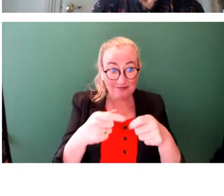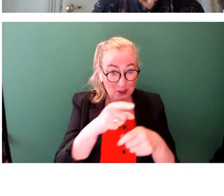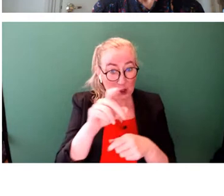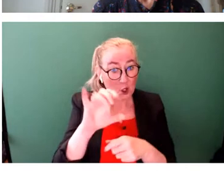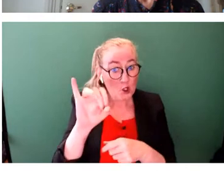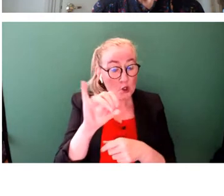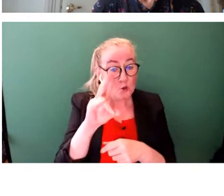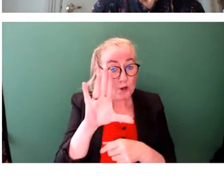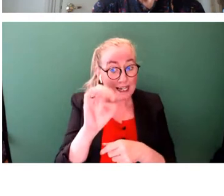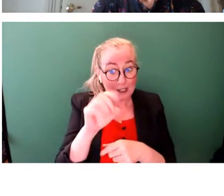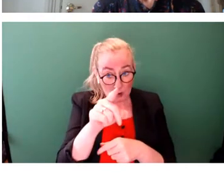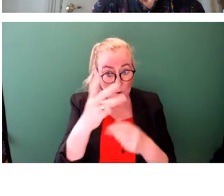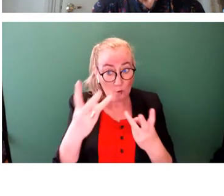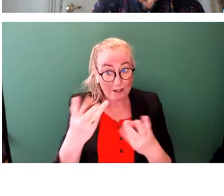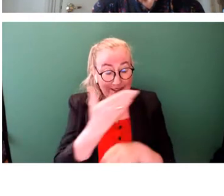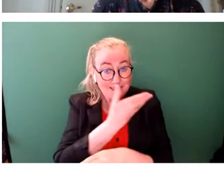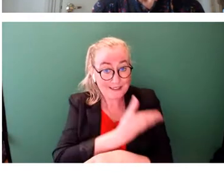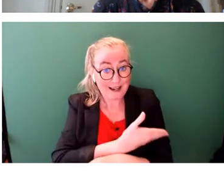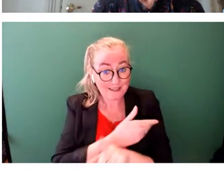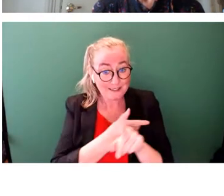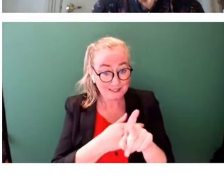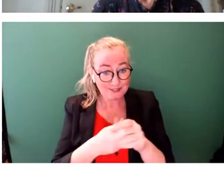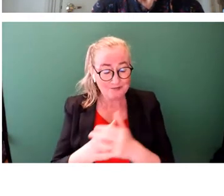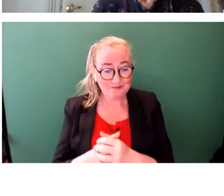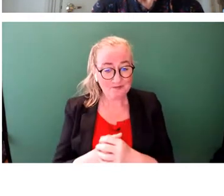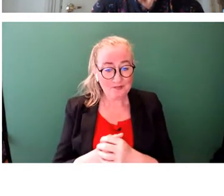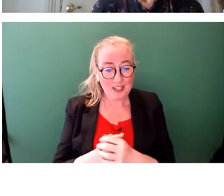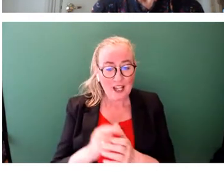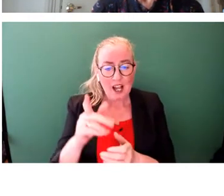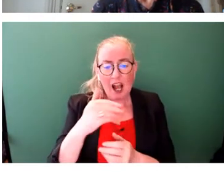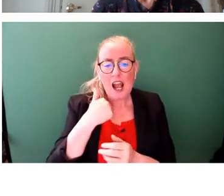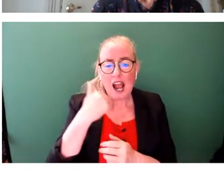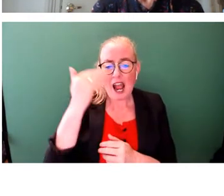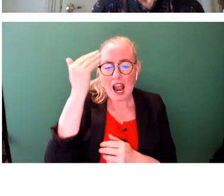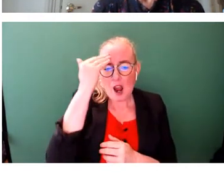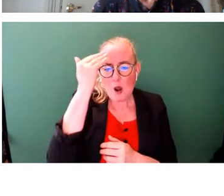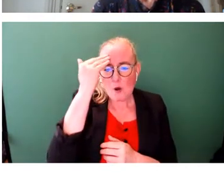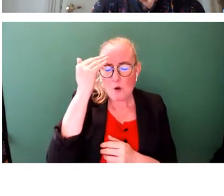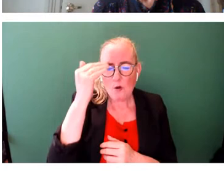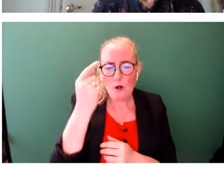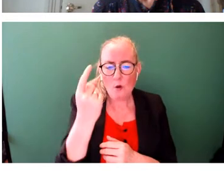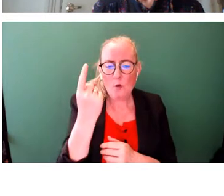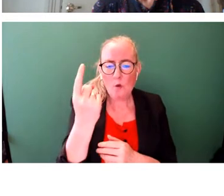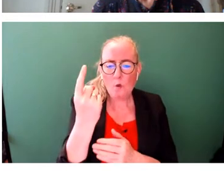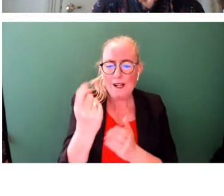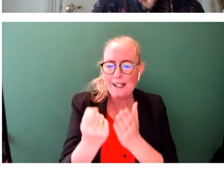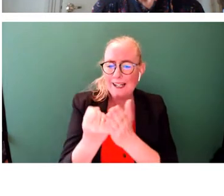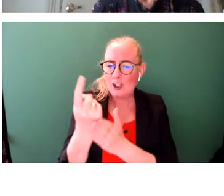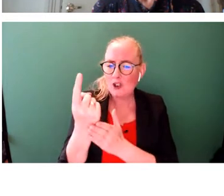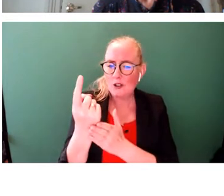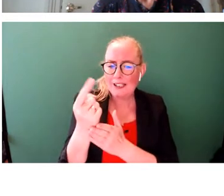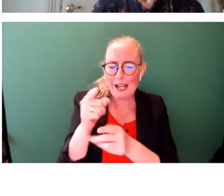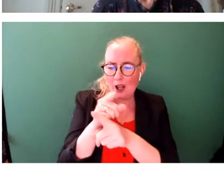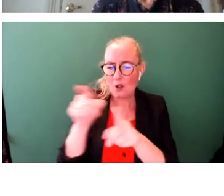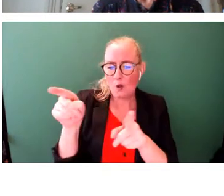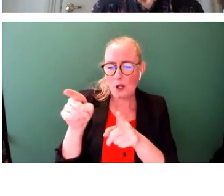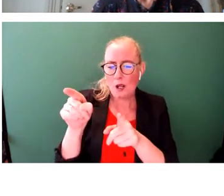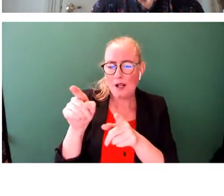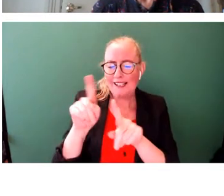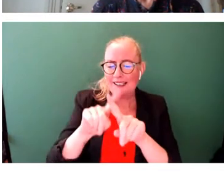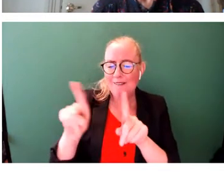start with that? Well, I know that one of the issues that the specialist rural and remote memory clinic has